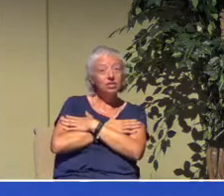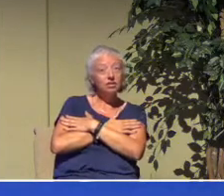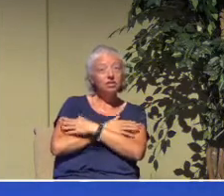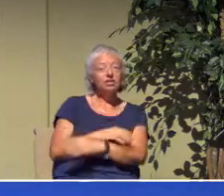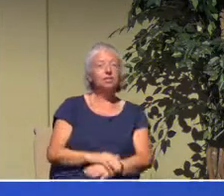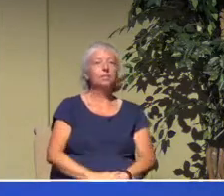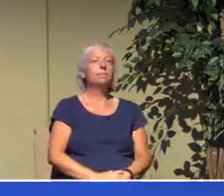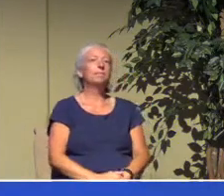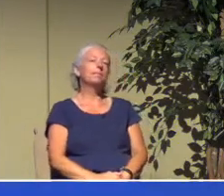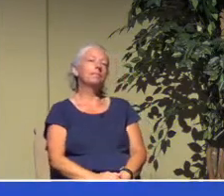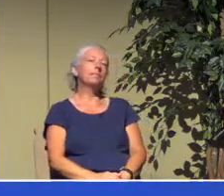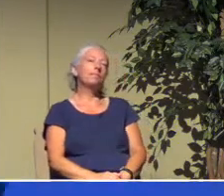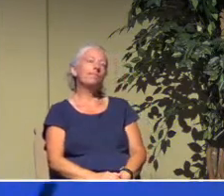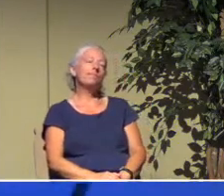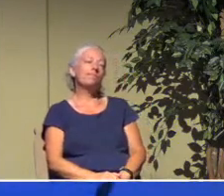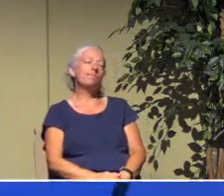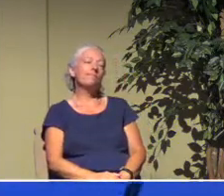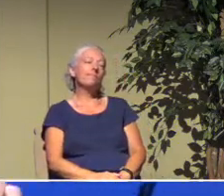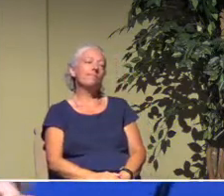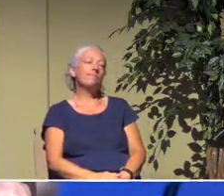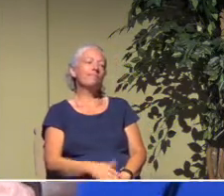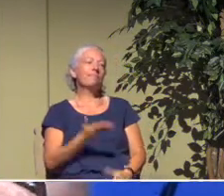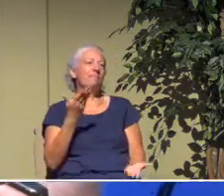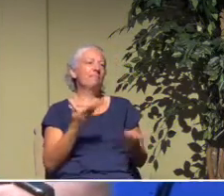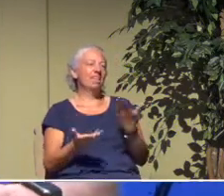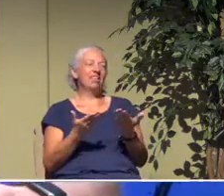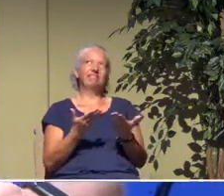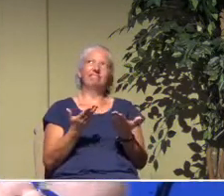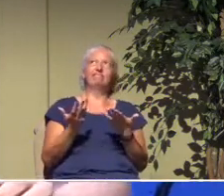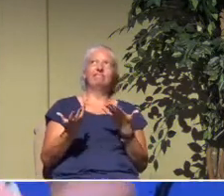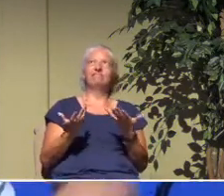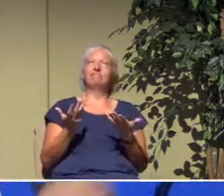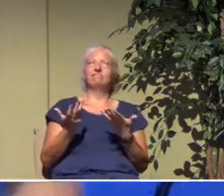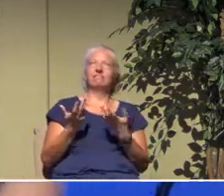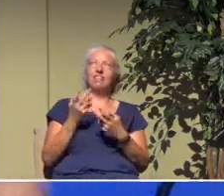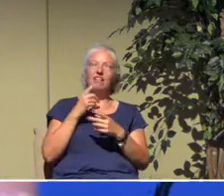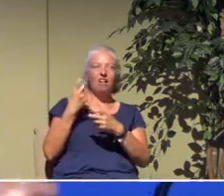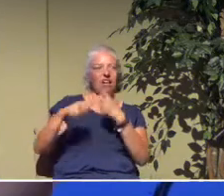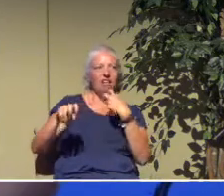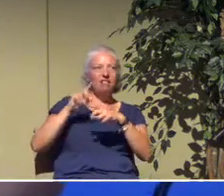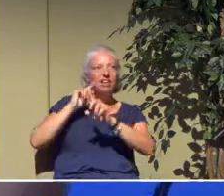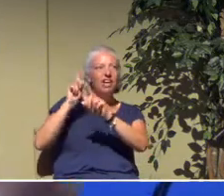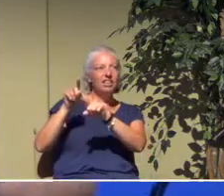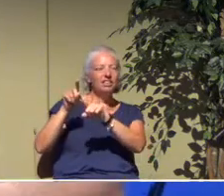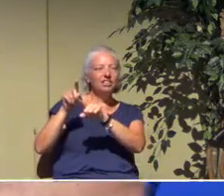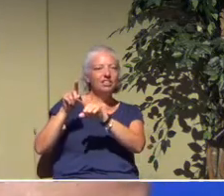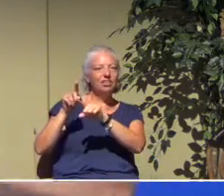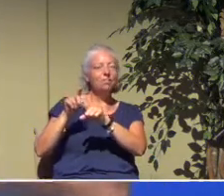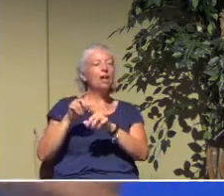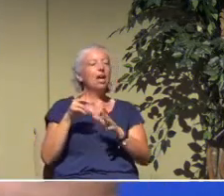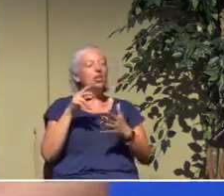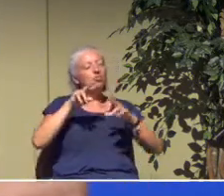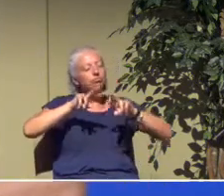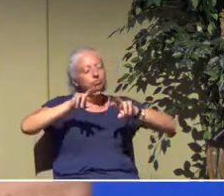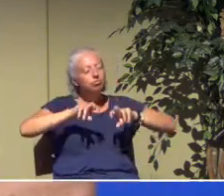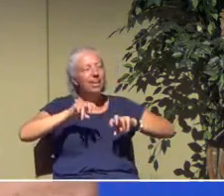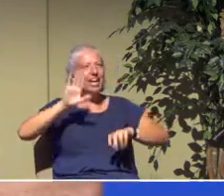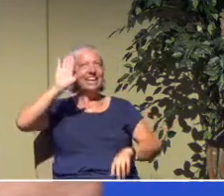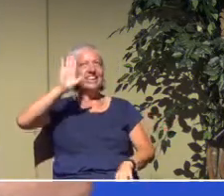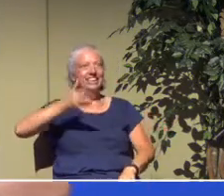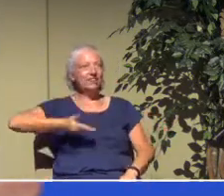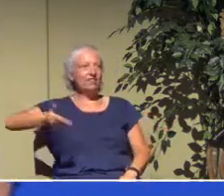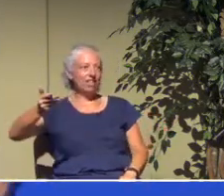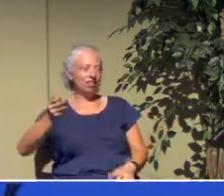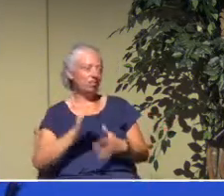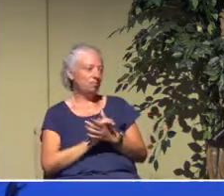And that question may be a little harder to answer than we realize, but let's look at the invitation. Let's explore it. And